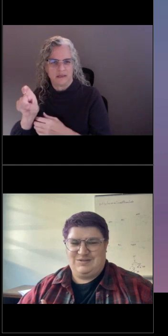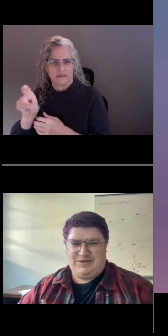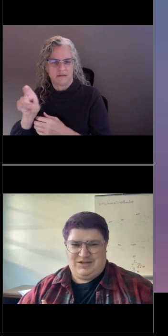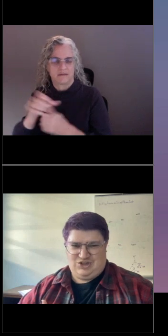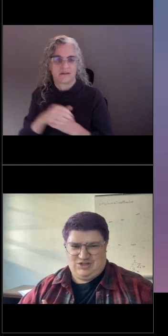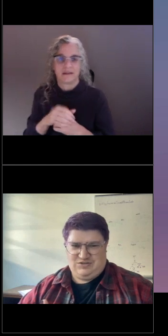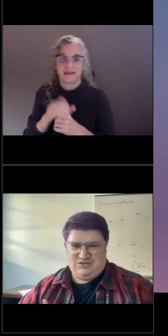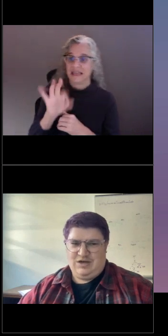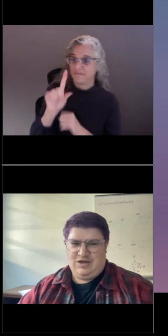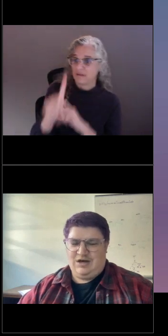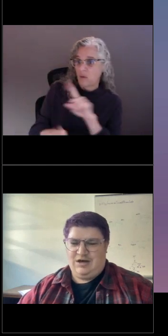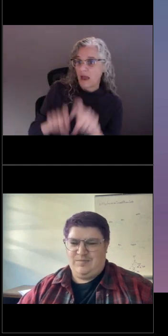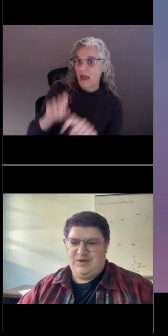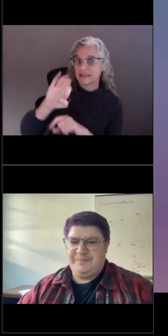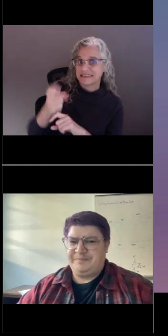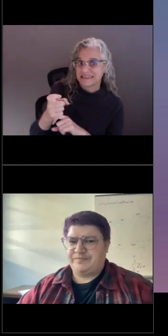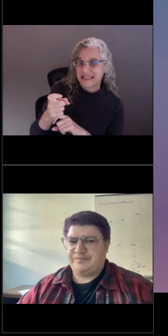overzealous explanations.